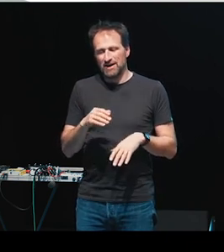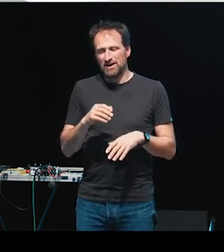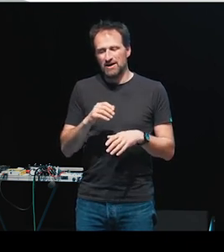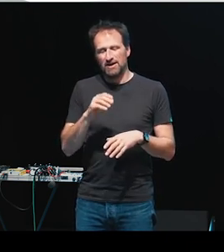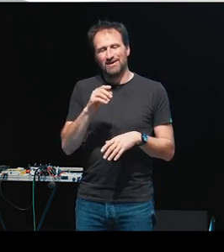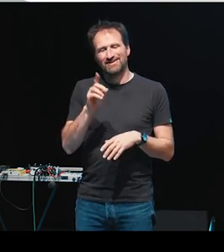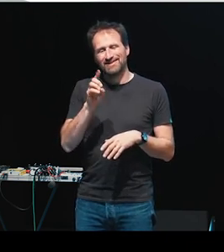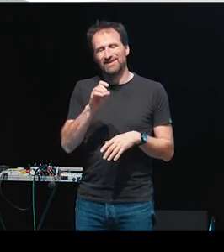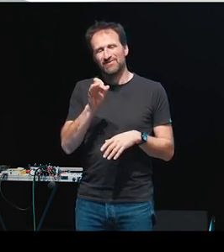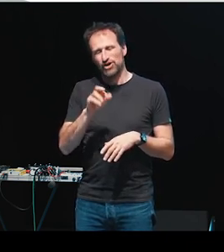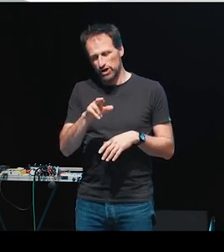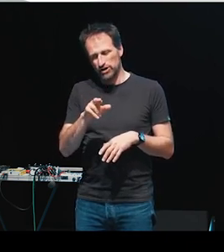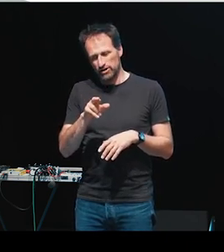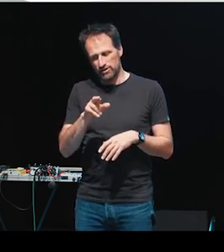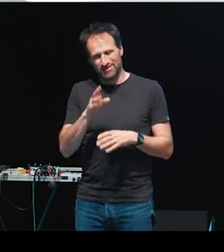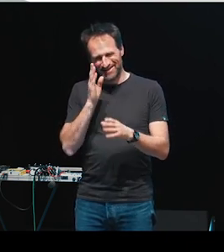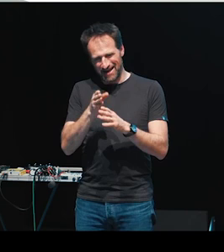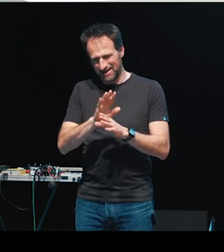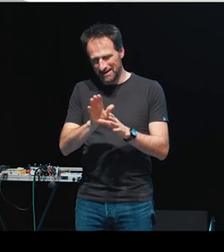the network code that I showed before